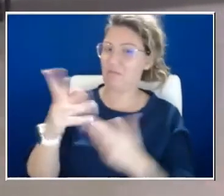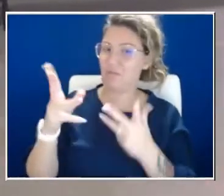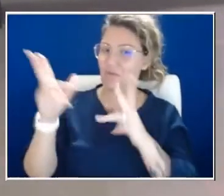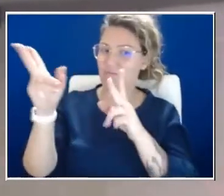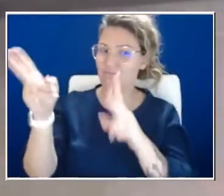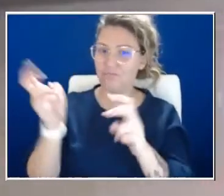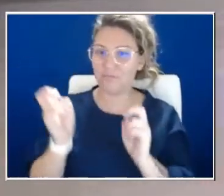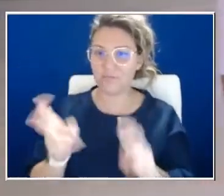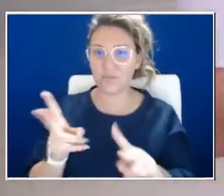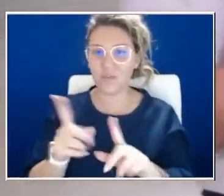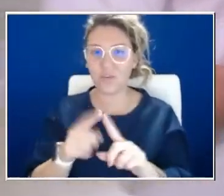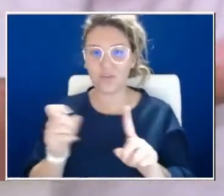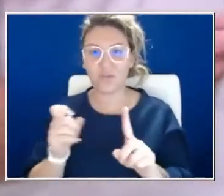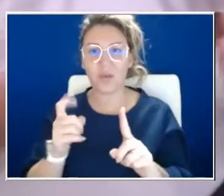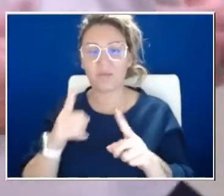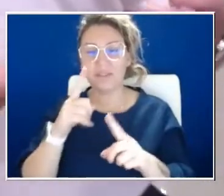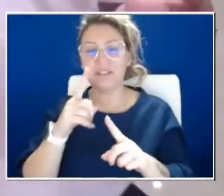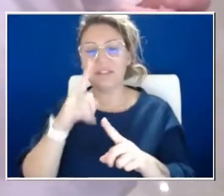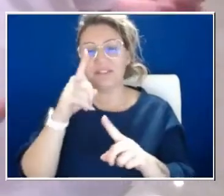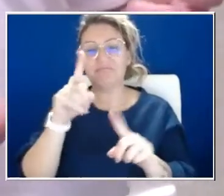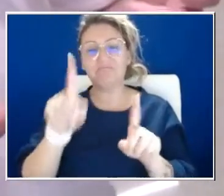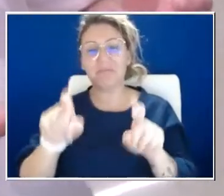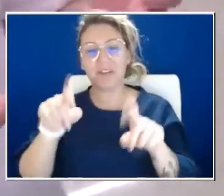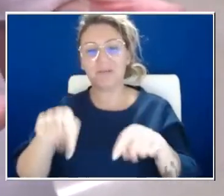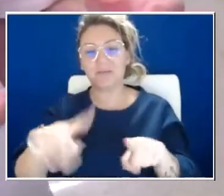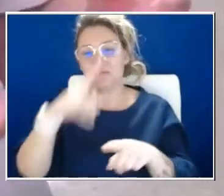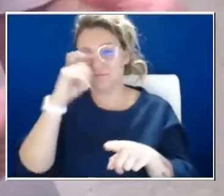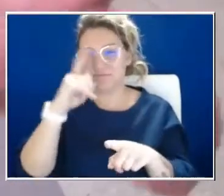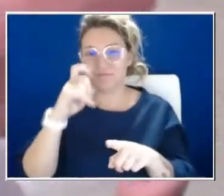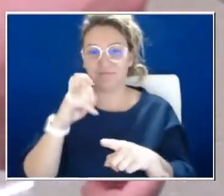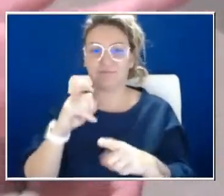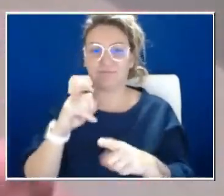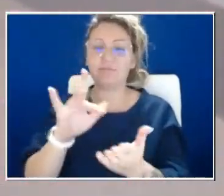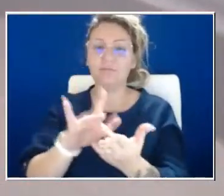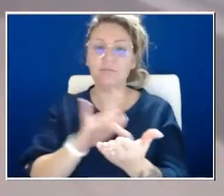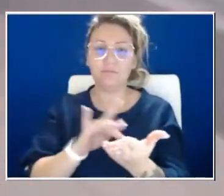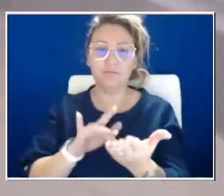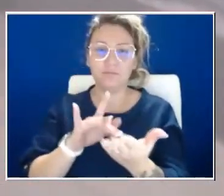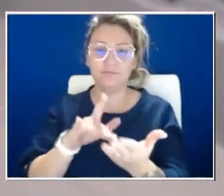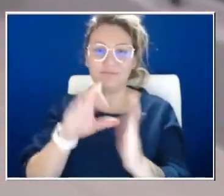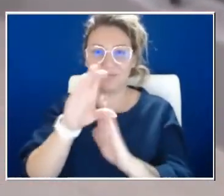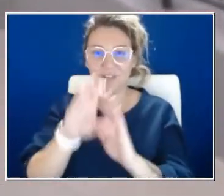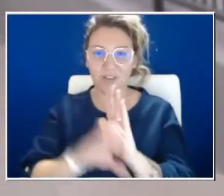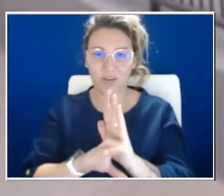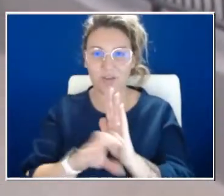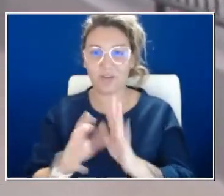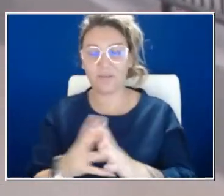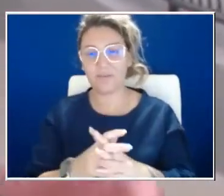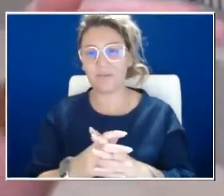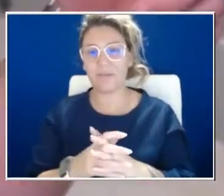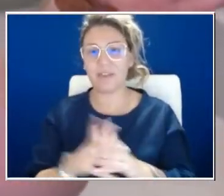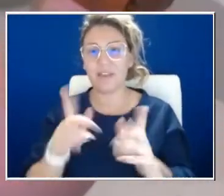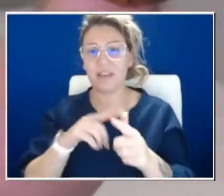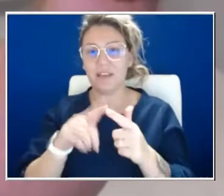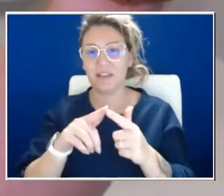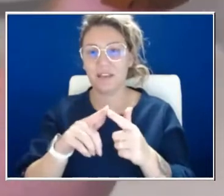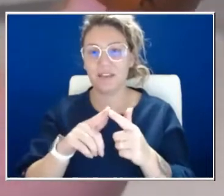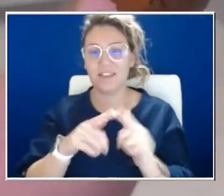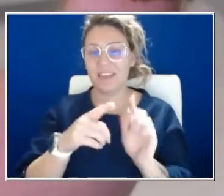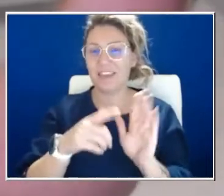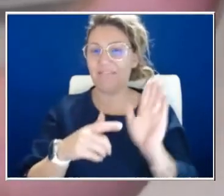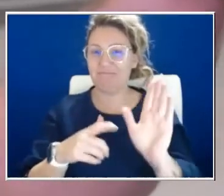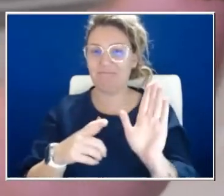baseline testing this summer, opens the app, punches in this 5 or 6 digit code, and then this is a screen that appears. And so then, as you can